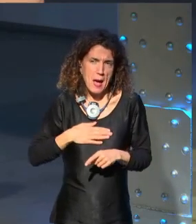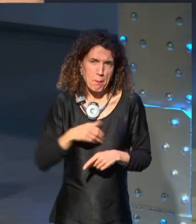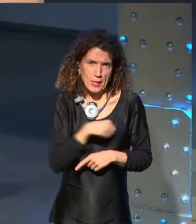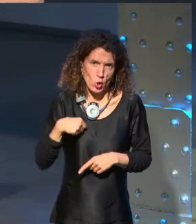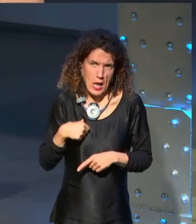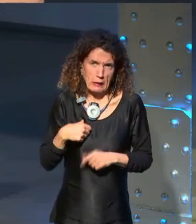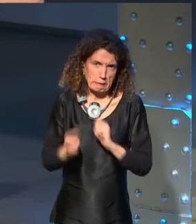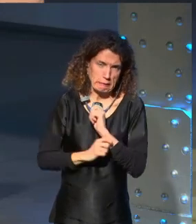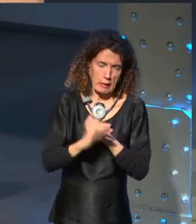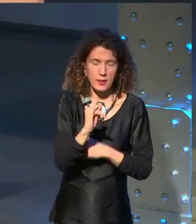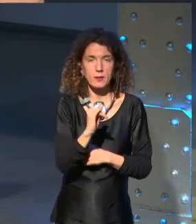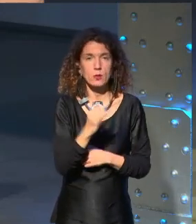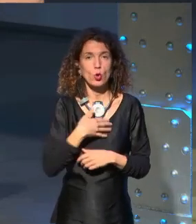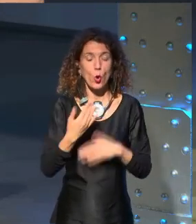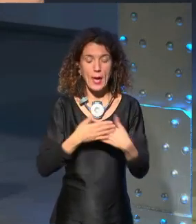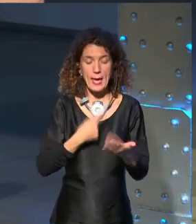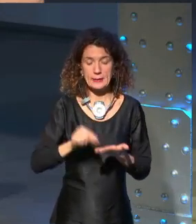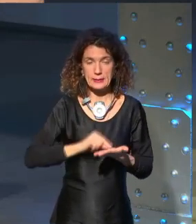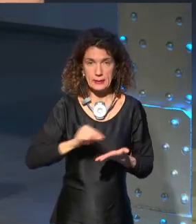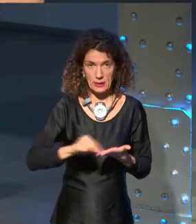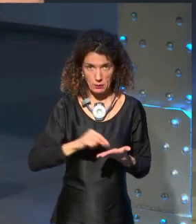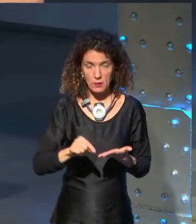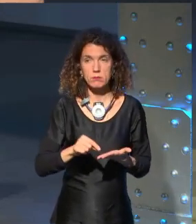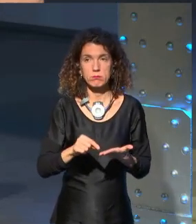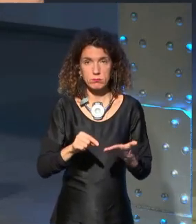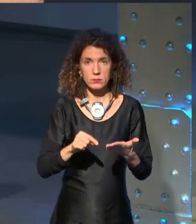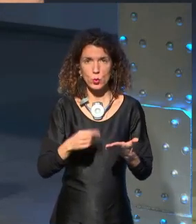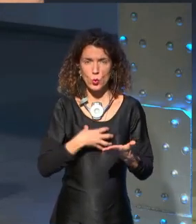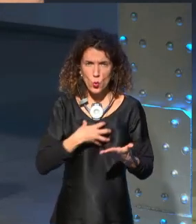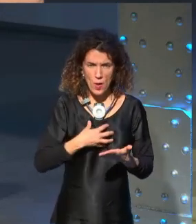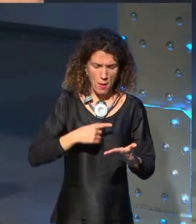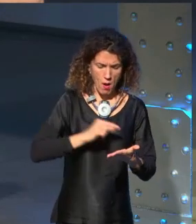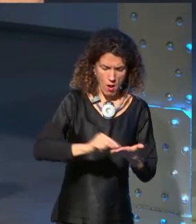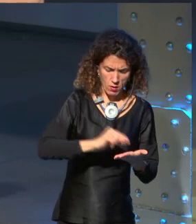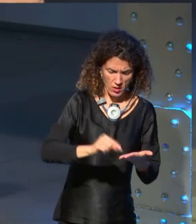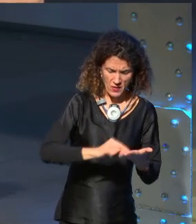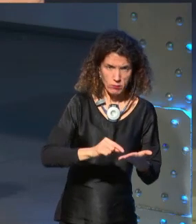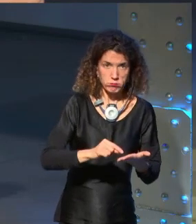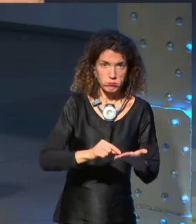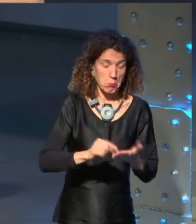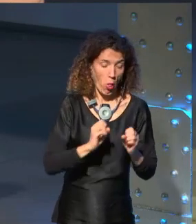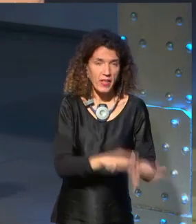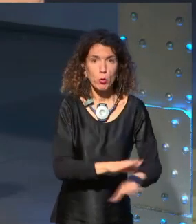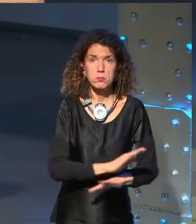I mean, if I find the writing awkward, I mean, that's the end of it. I can't read it.